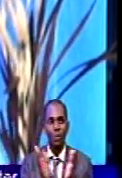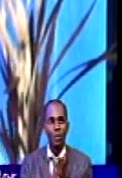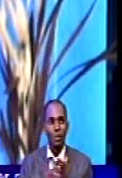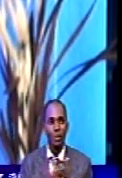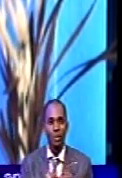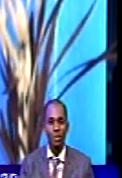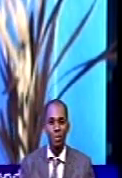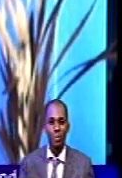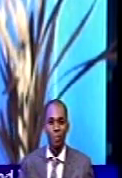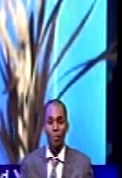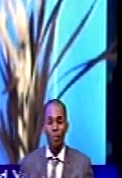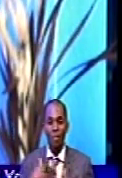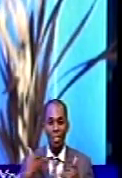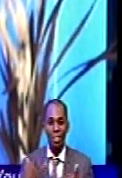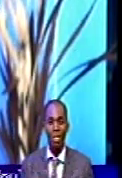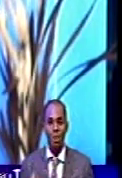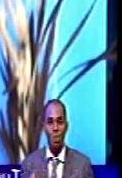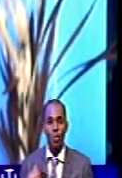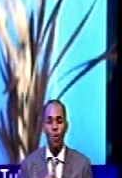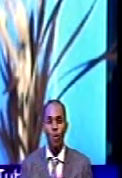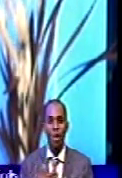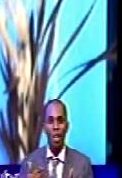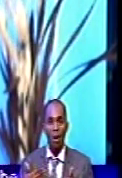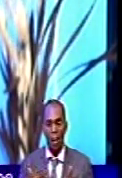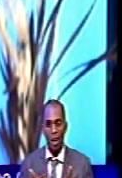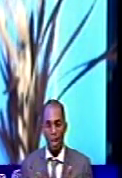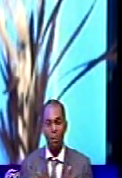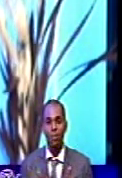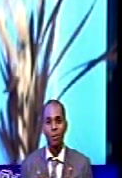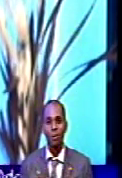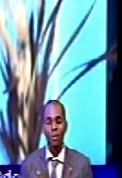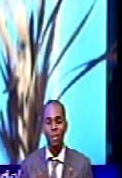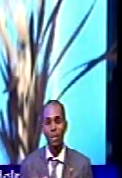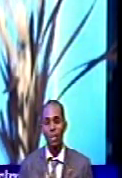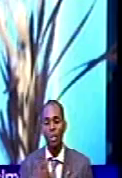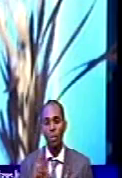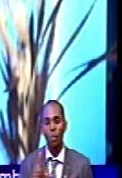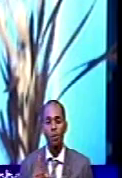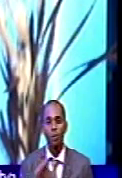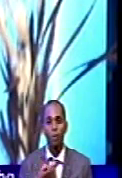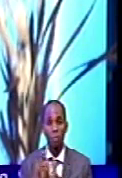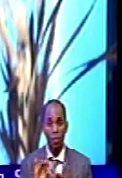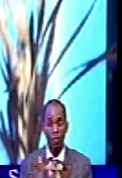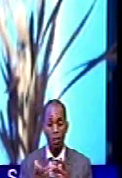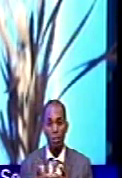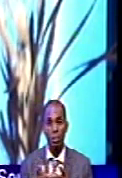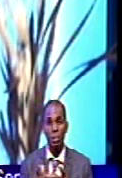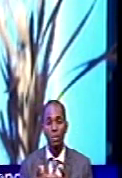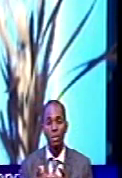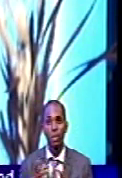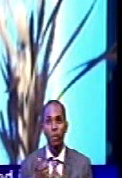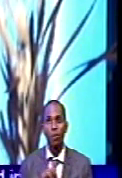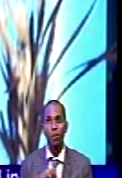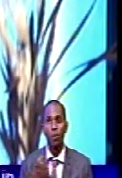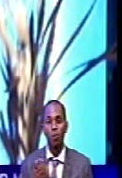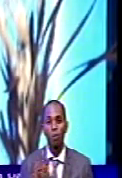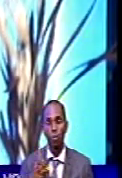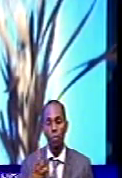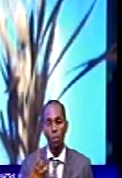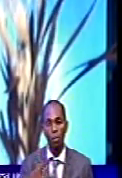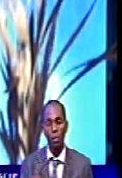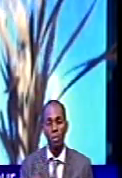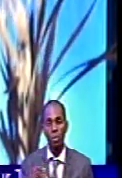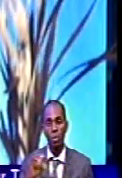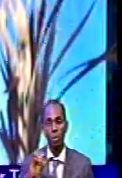not appendicitis. It was covered up. She went for a scan outside the clinic, and she was told that it was not